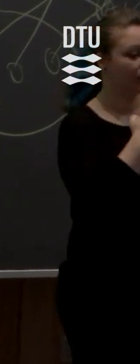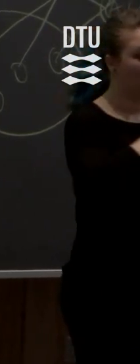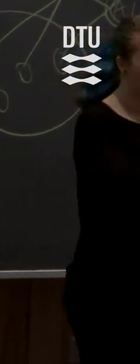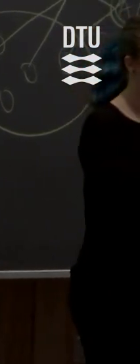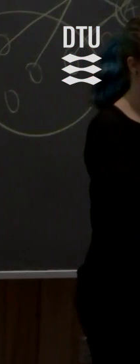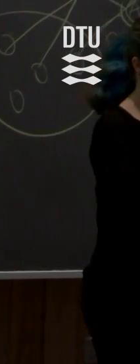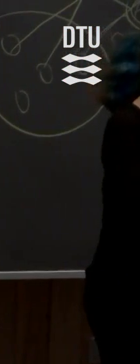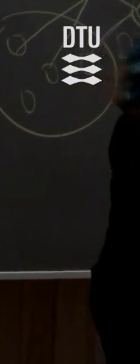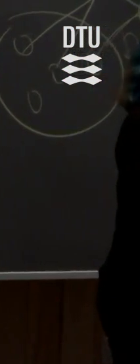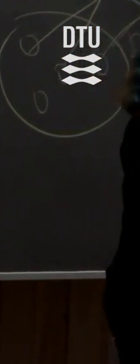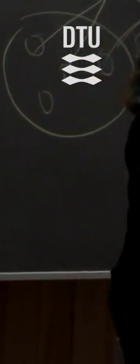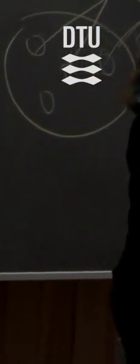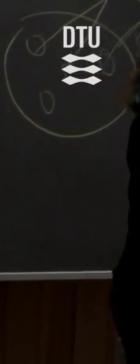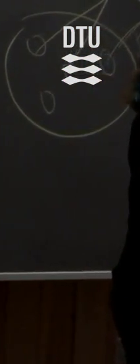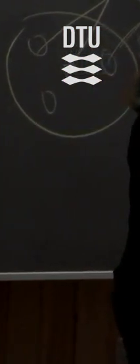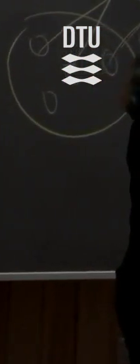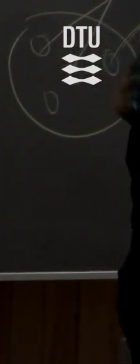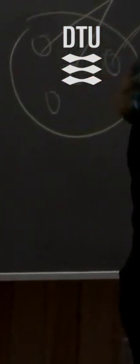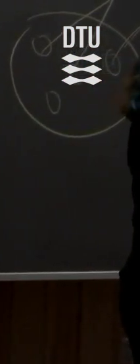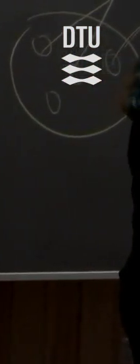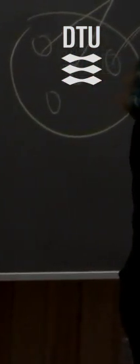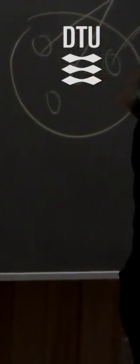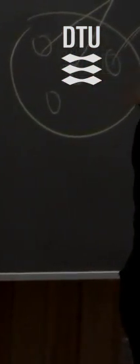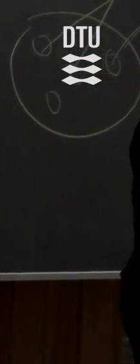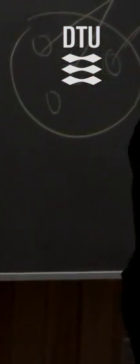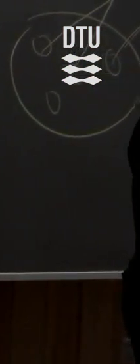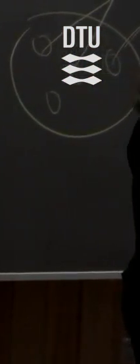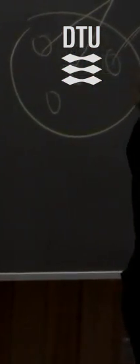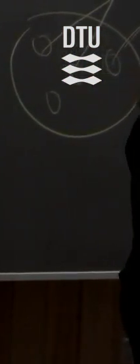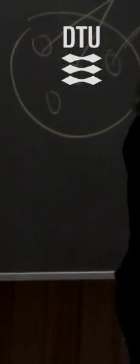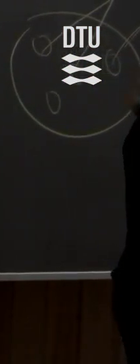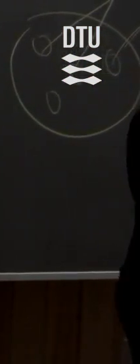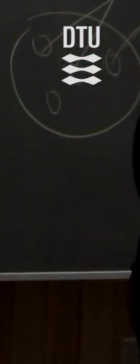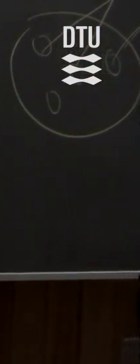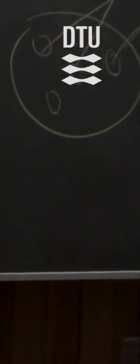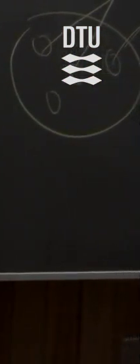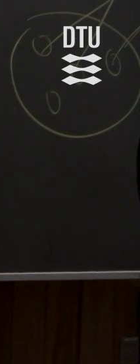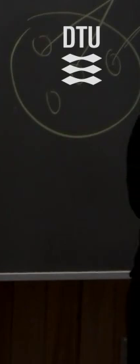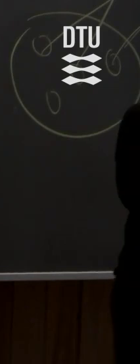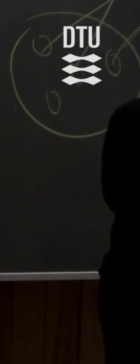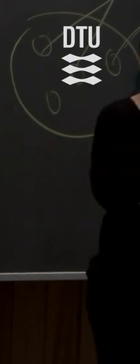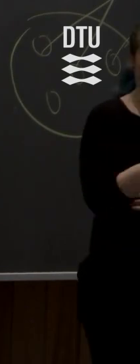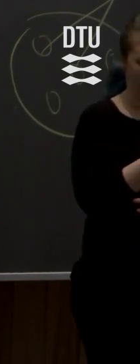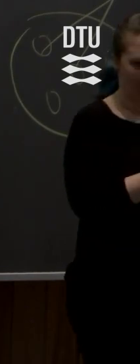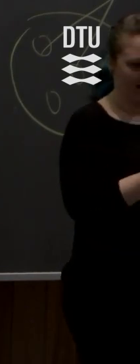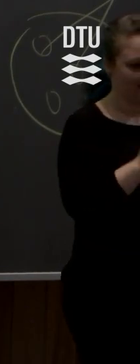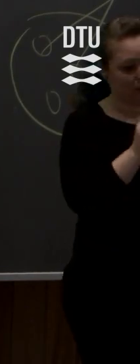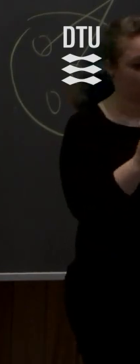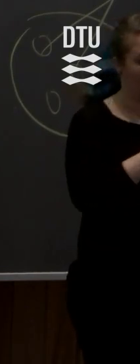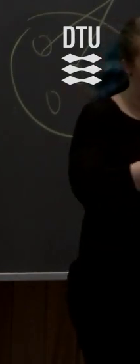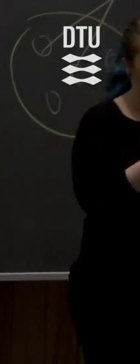decision, which is something that drives foreign managers crazy. You know, that Danes will always discuss any kind of